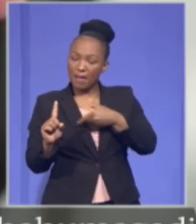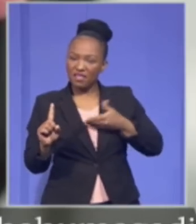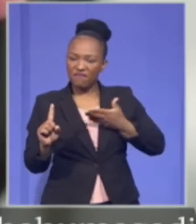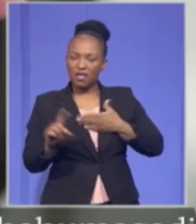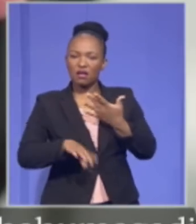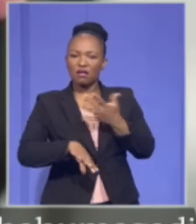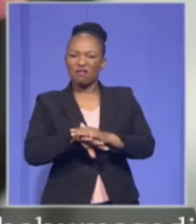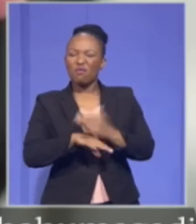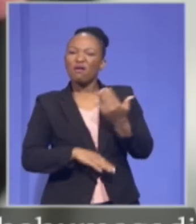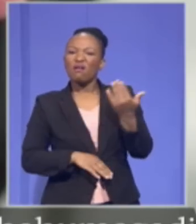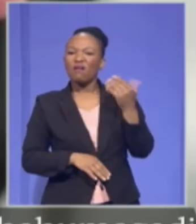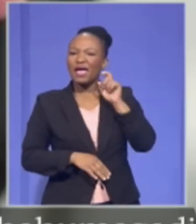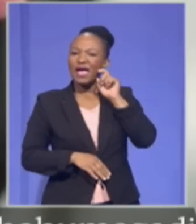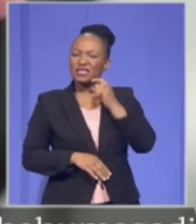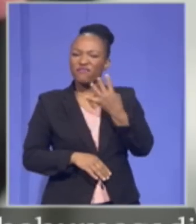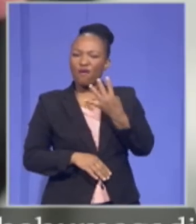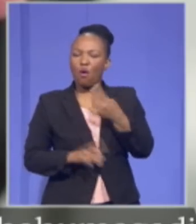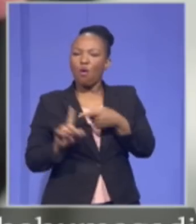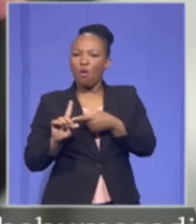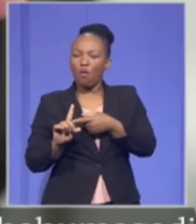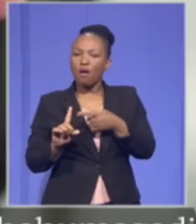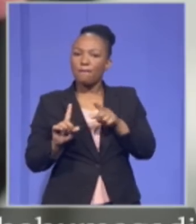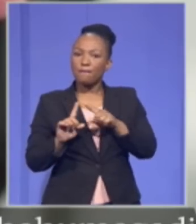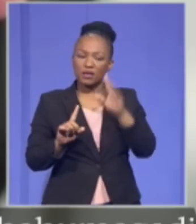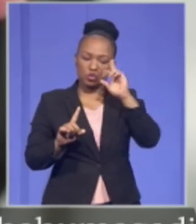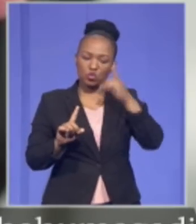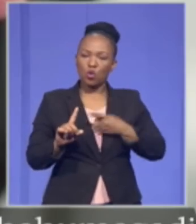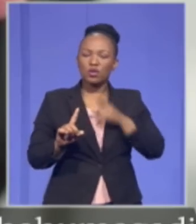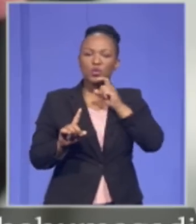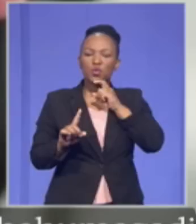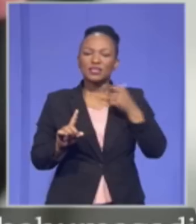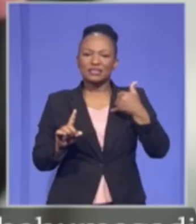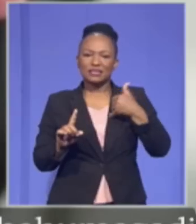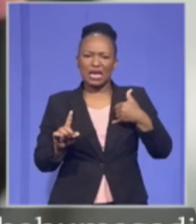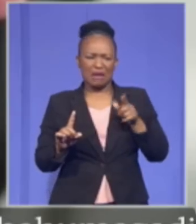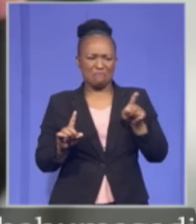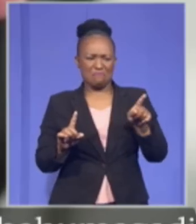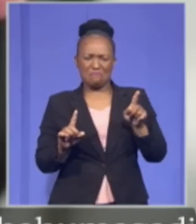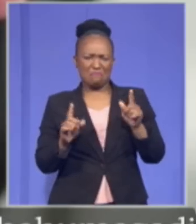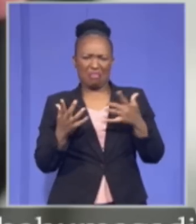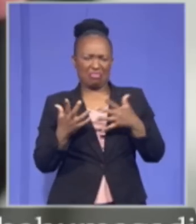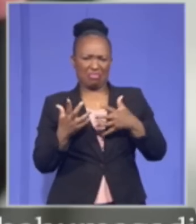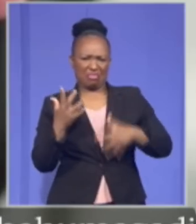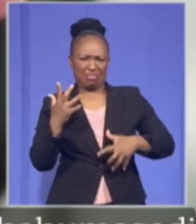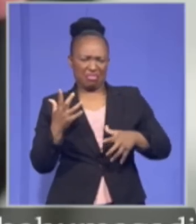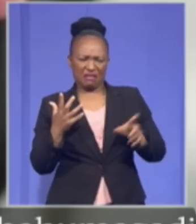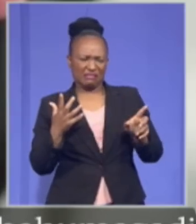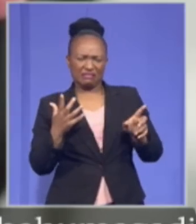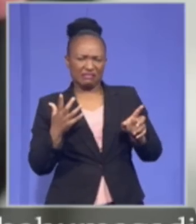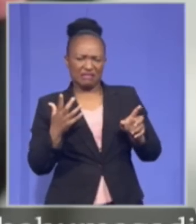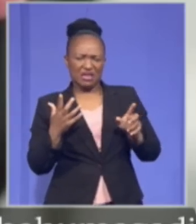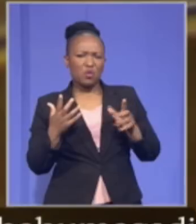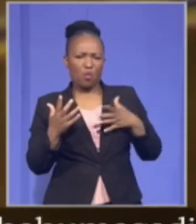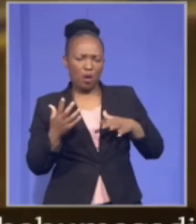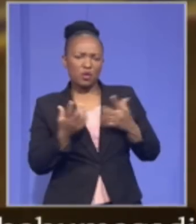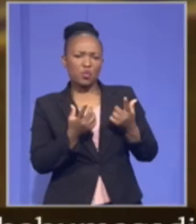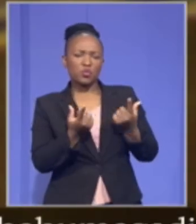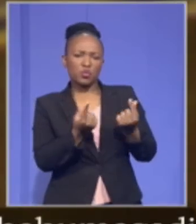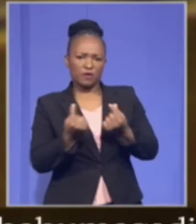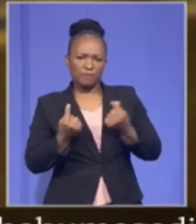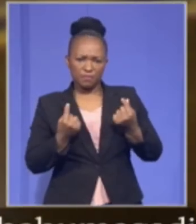e 4. E fela morwedi wa bona o šomiša sefane seo ba bego ba sa ikemišetšago gore a se šomiše. Go ditokomane